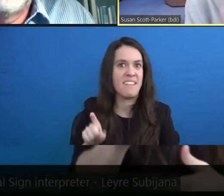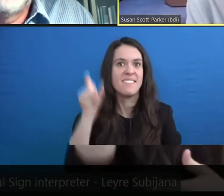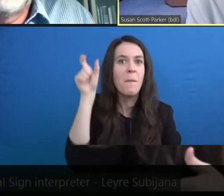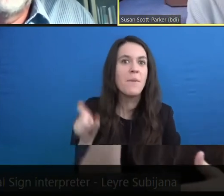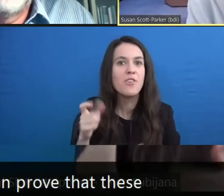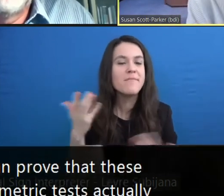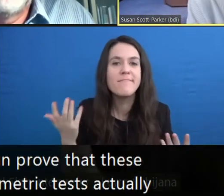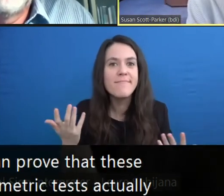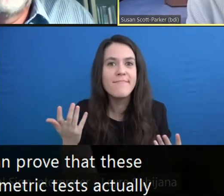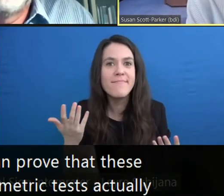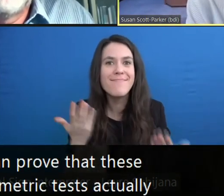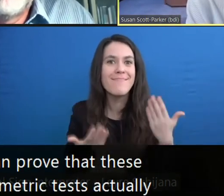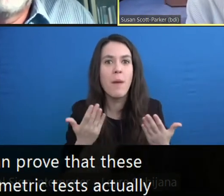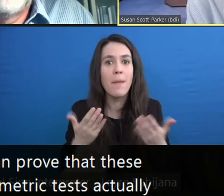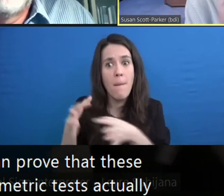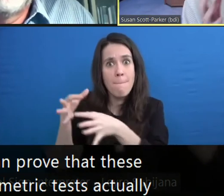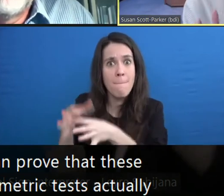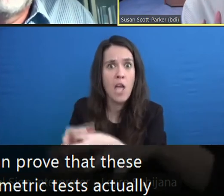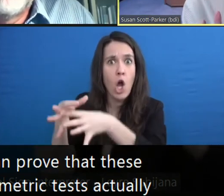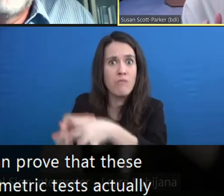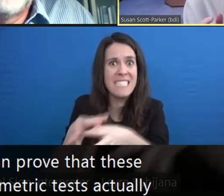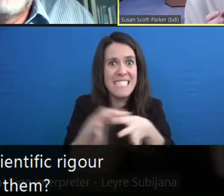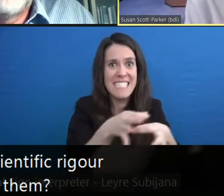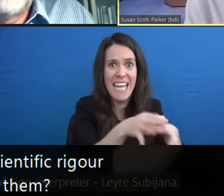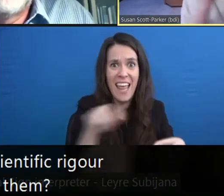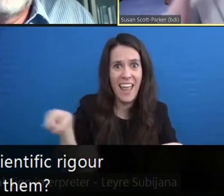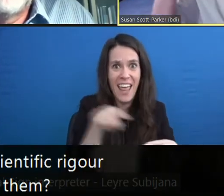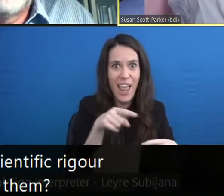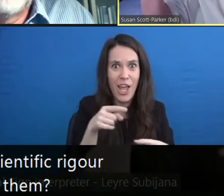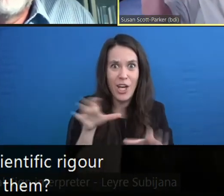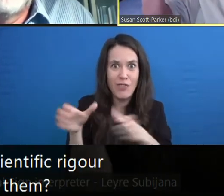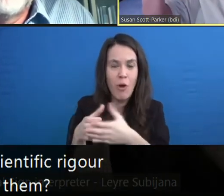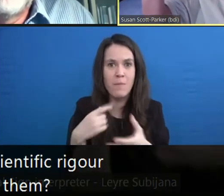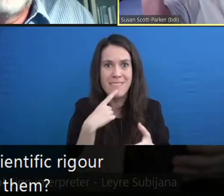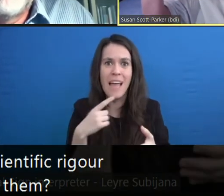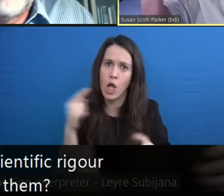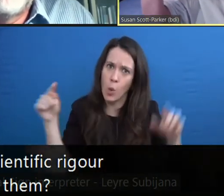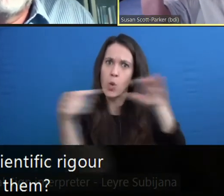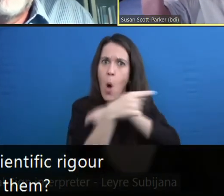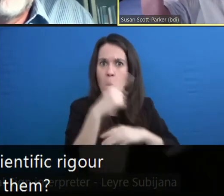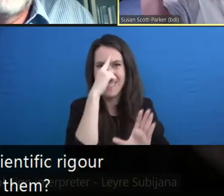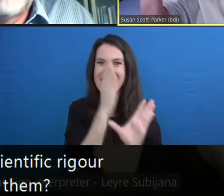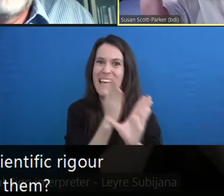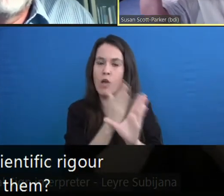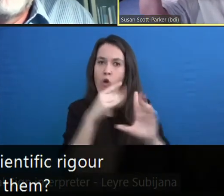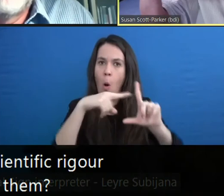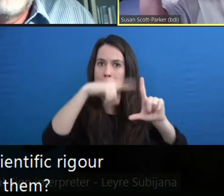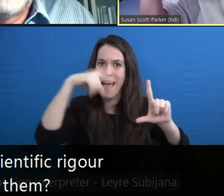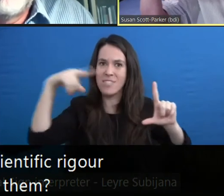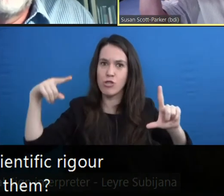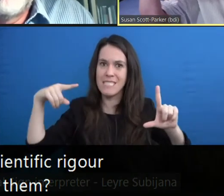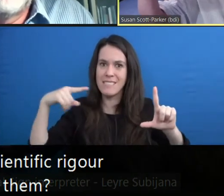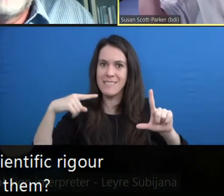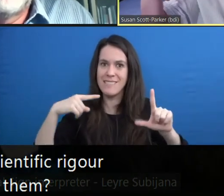one of the neuro minority groups that Nancy is particularly working with to go through a psychometric test online, and you might as well ask, you